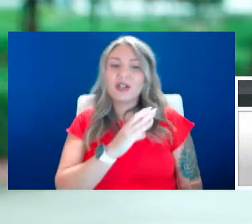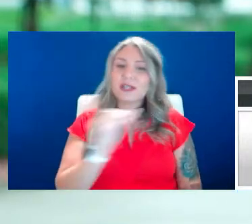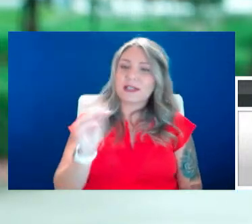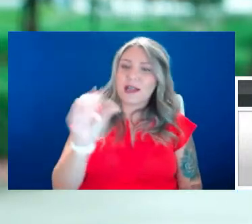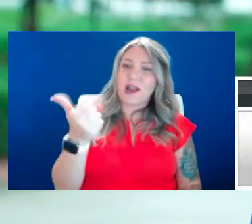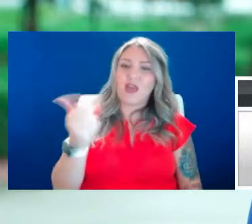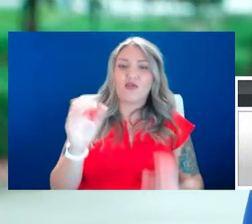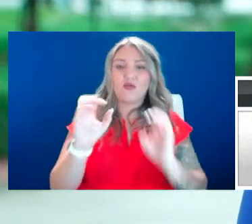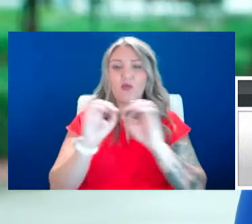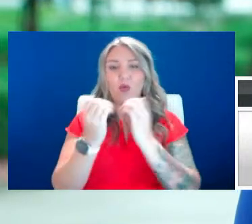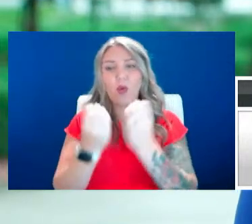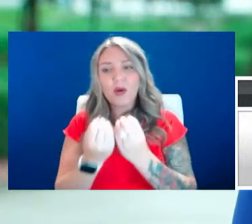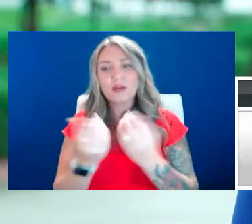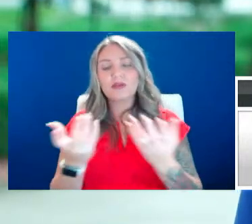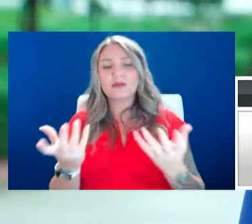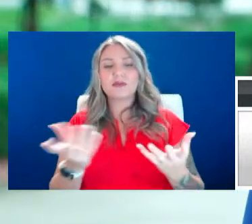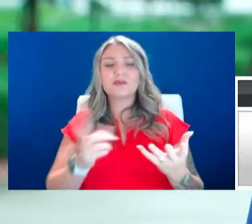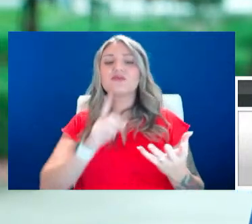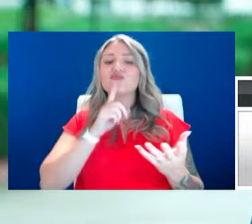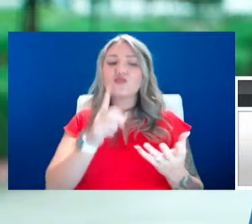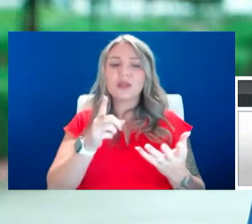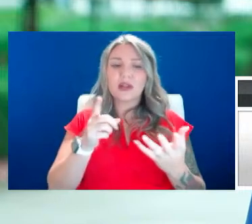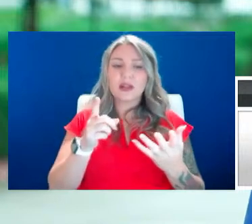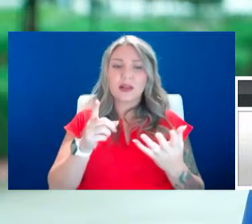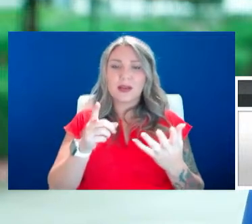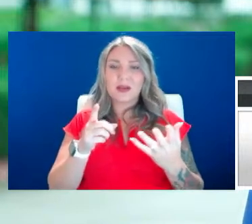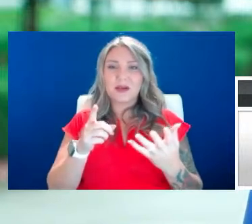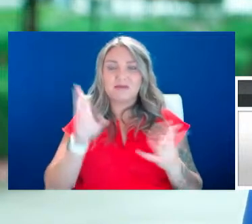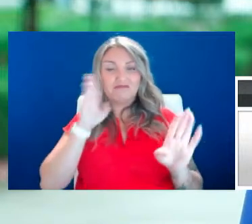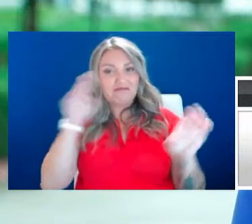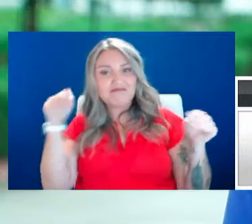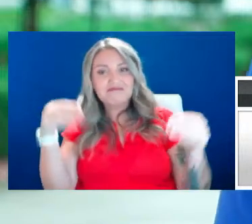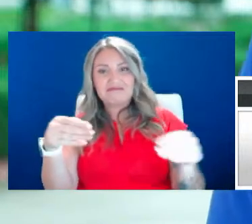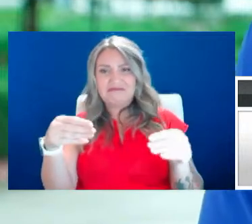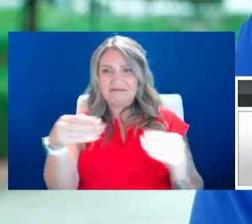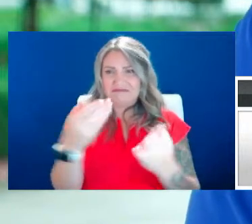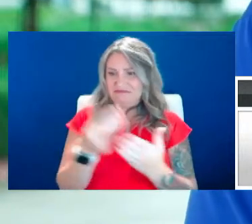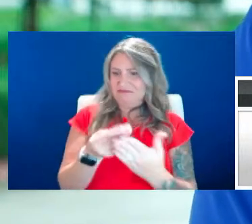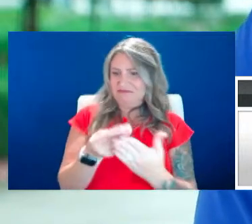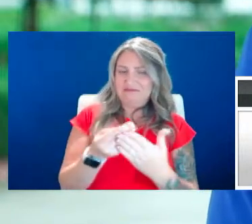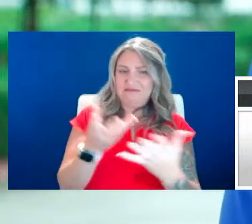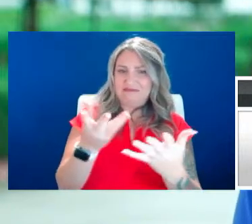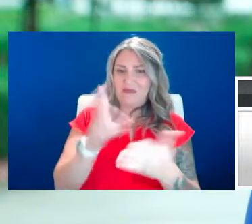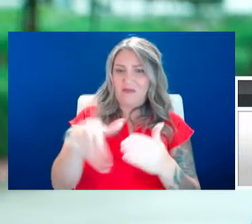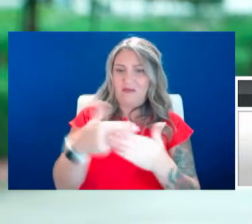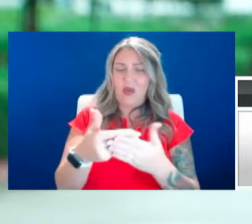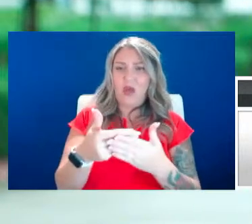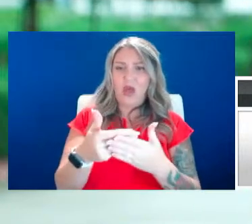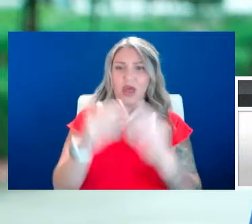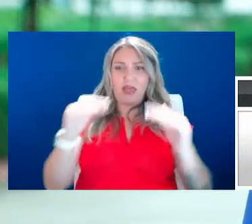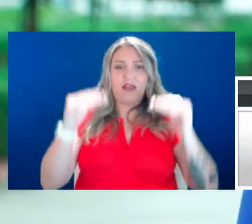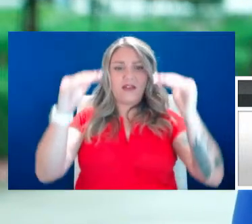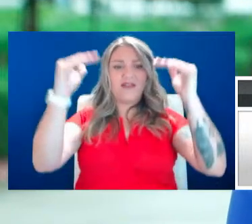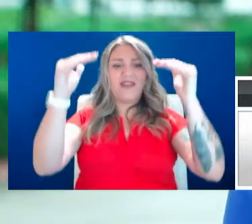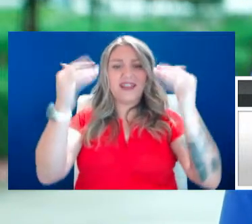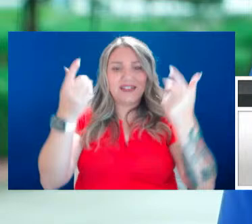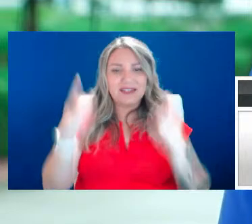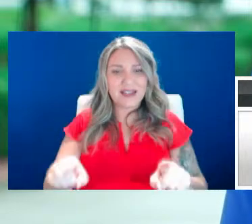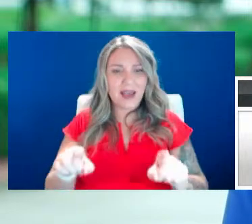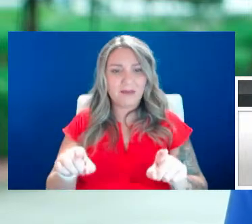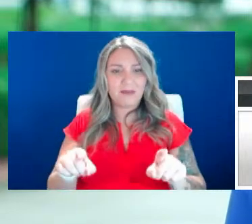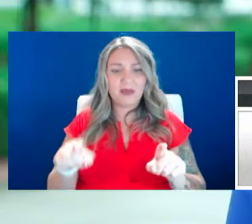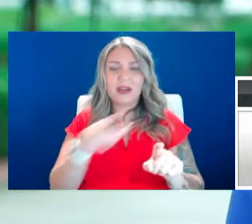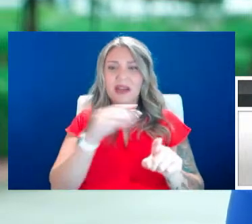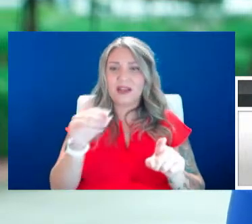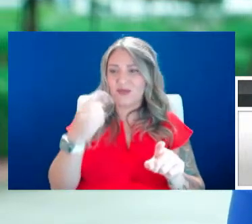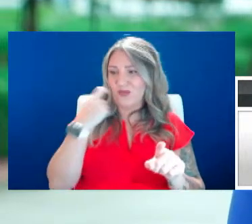organizations to really highlight the fact that all of these advances that have been taking place over the last couple of